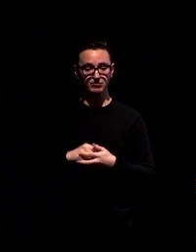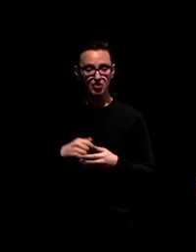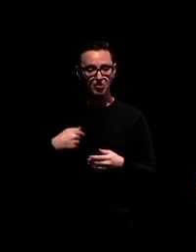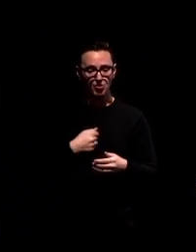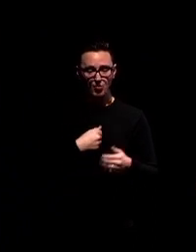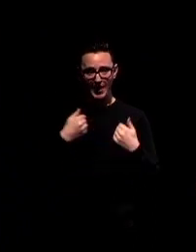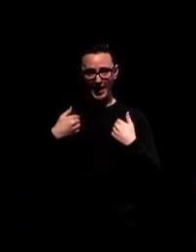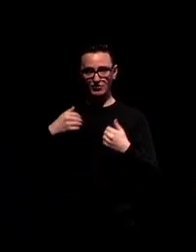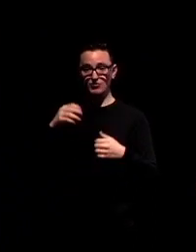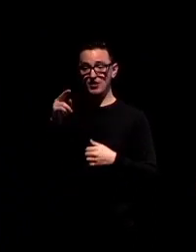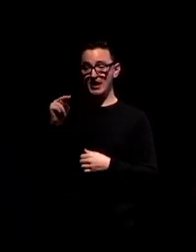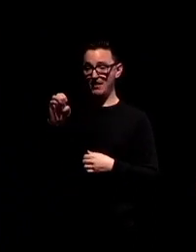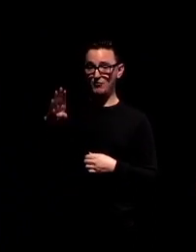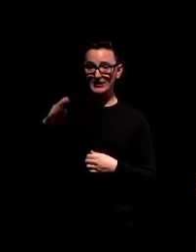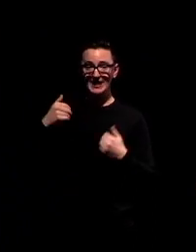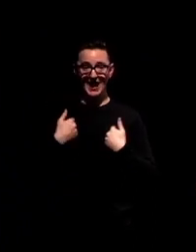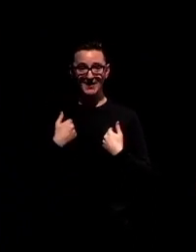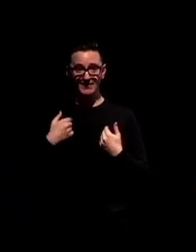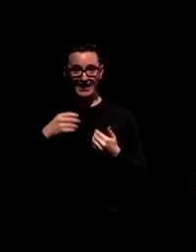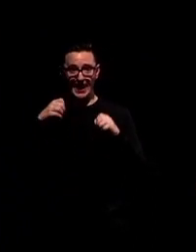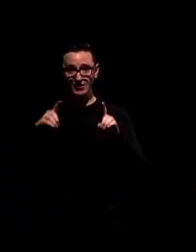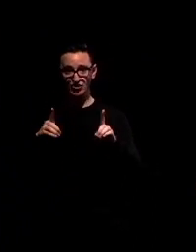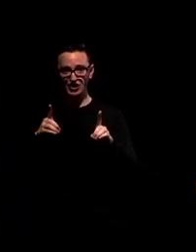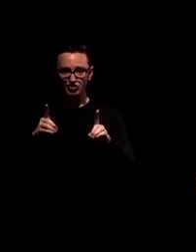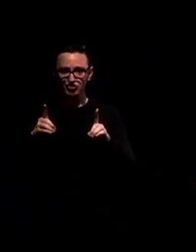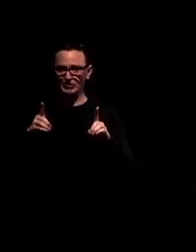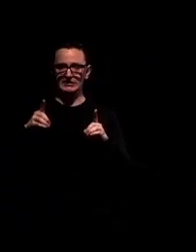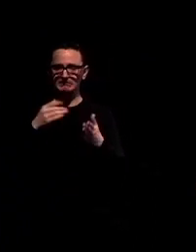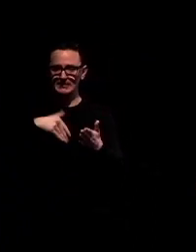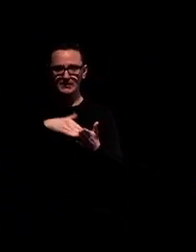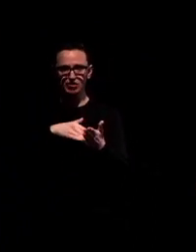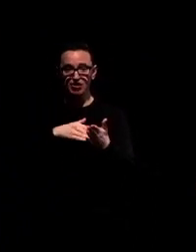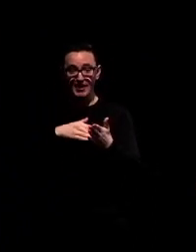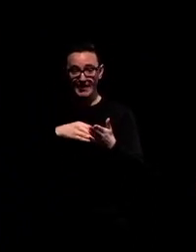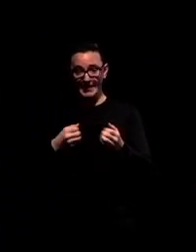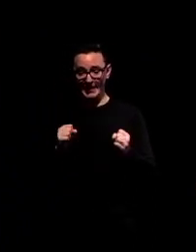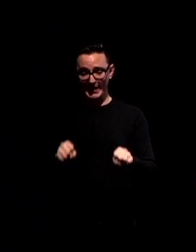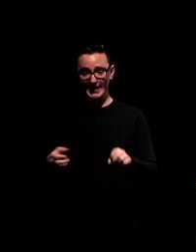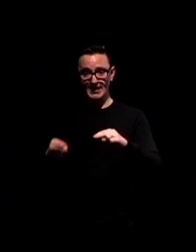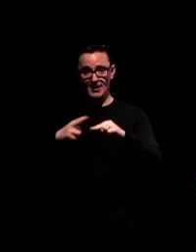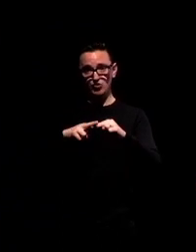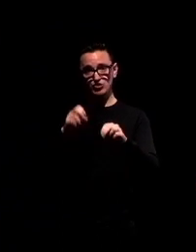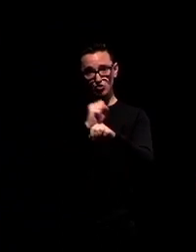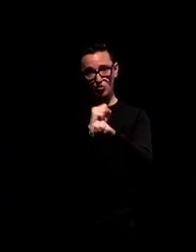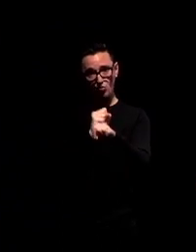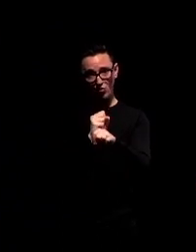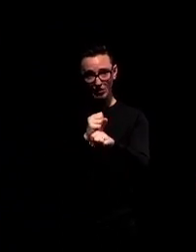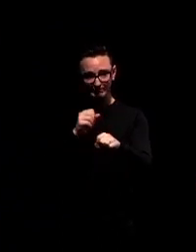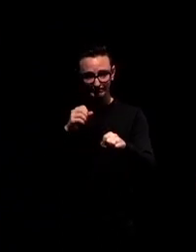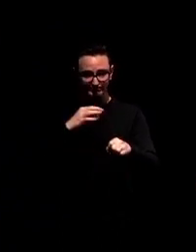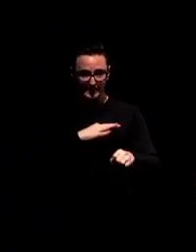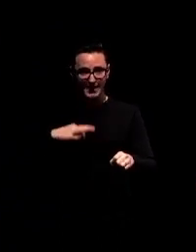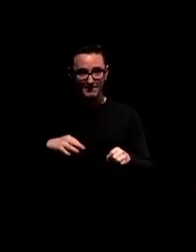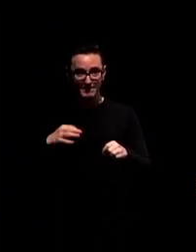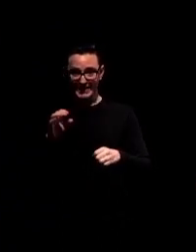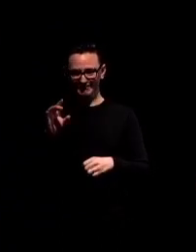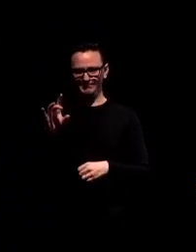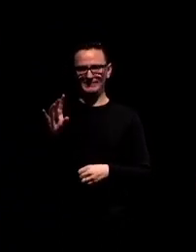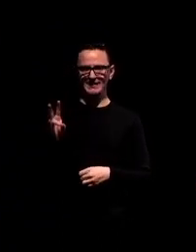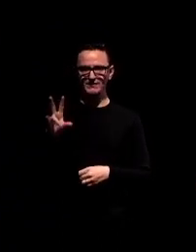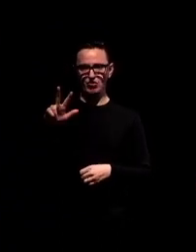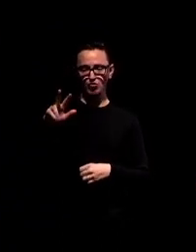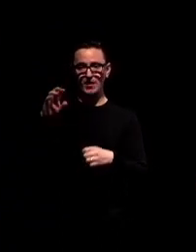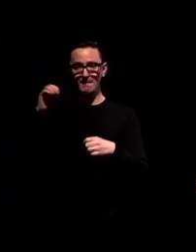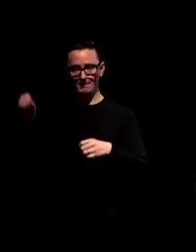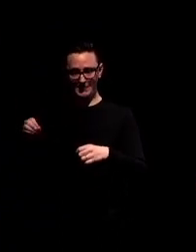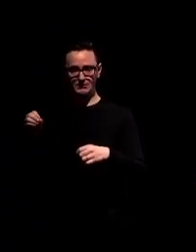in Nebraska, and they were able to increase their workforce by 38%. So you've got a small group of people really focused on our workforce, really